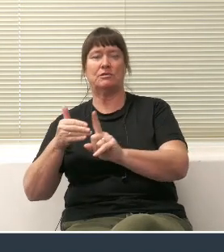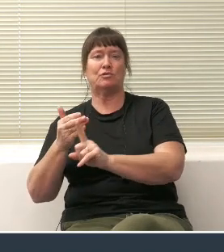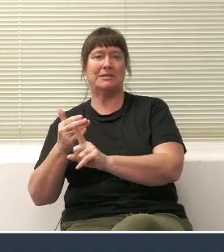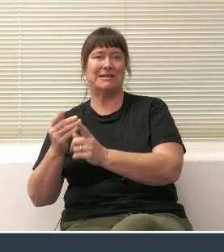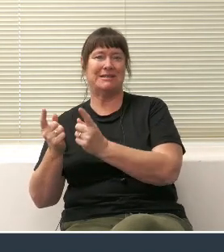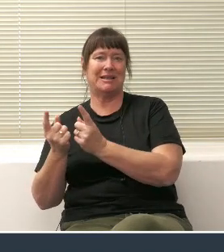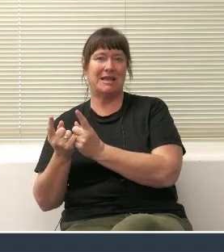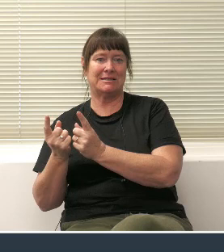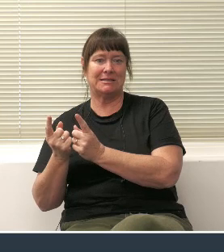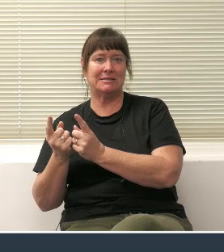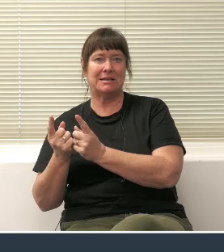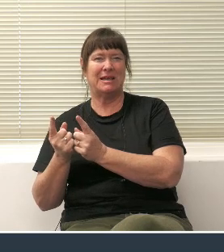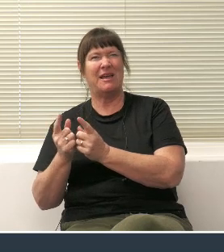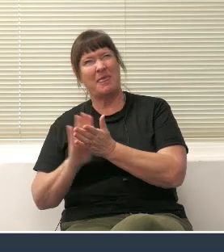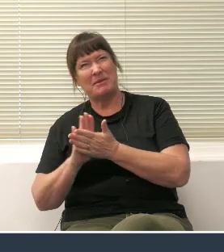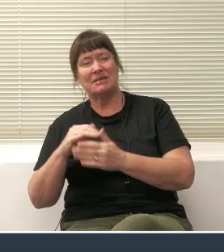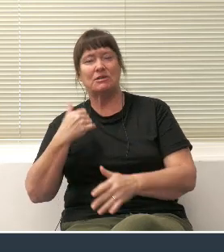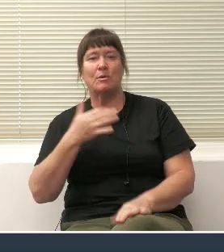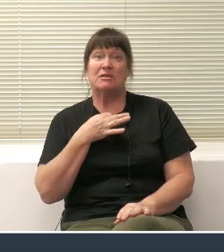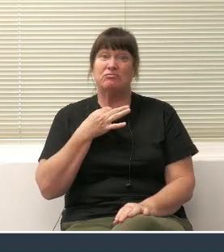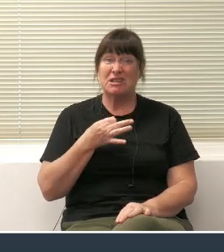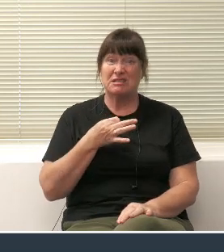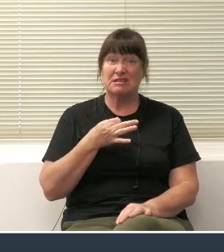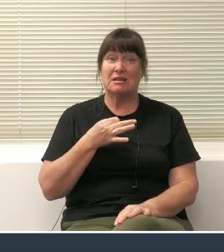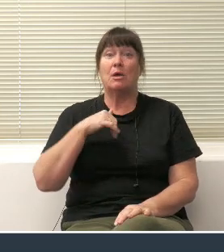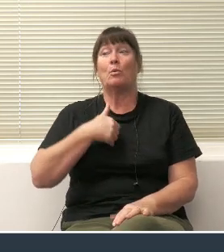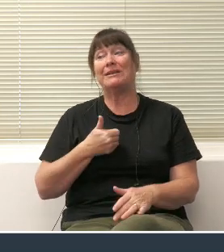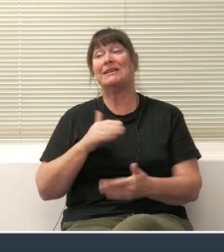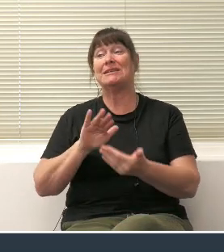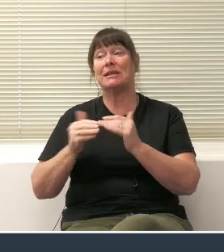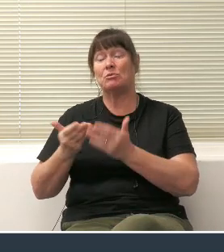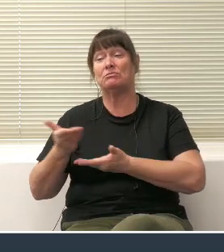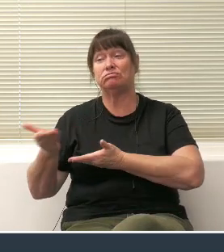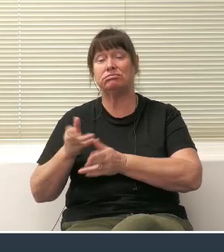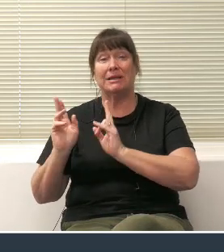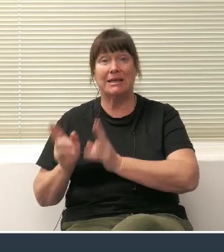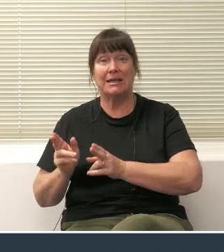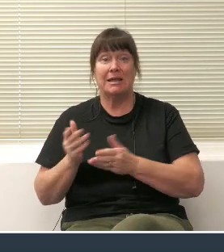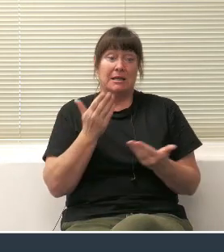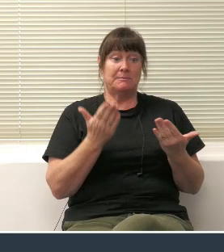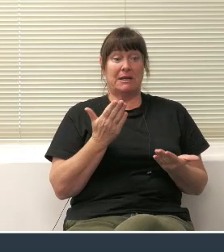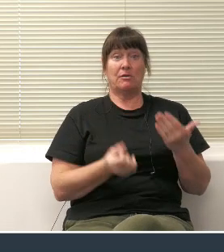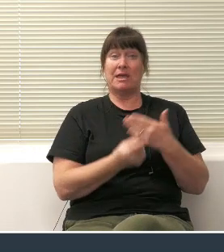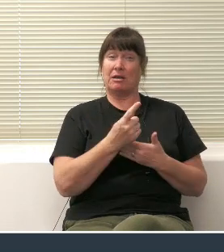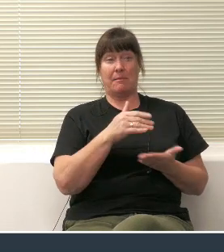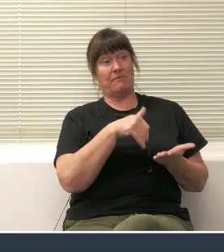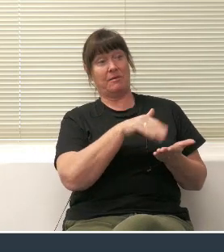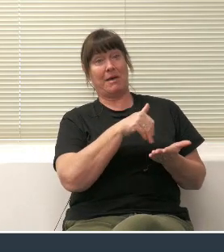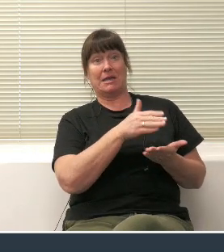and then there will always be a risk that we would have to have the discussion again with community, depending on the outcome of